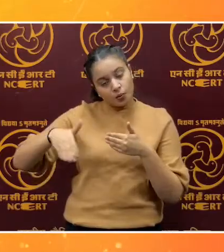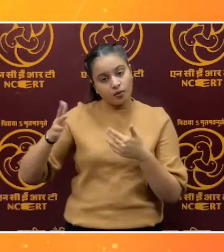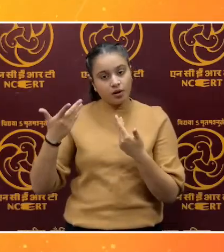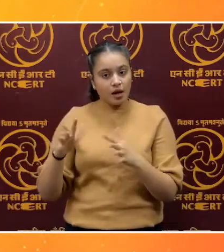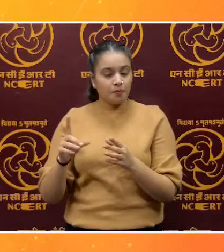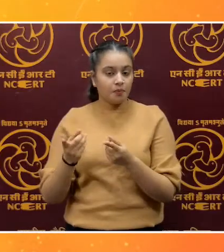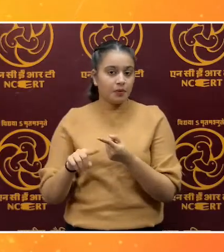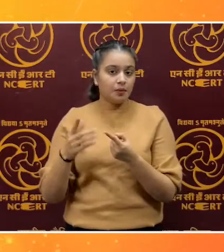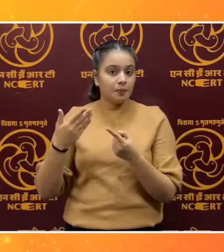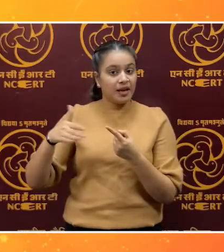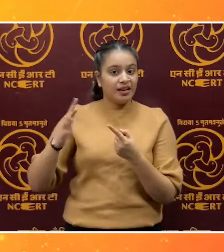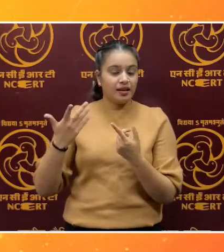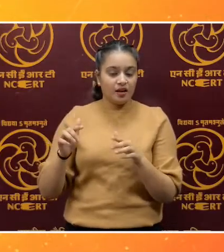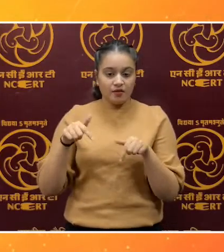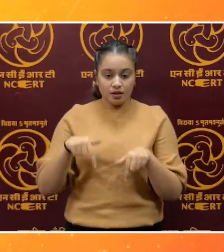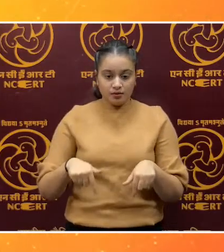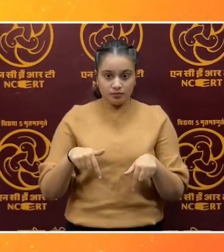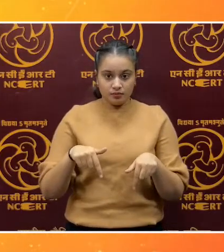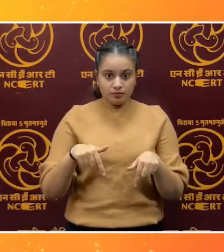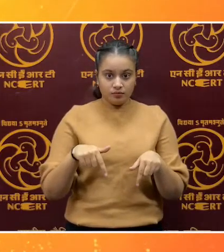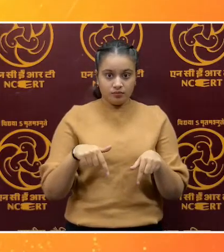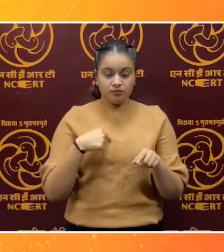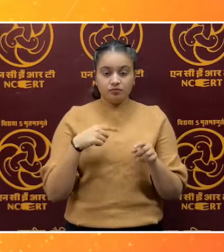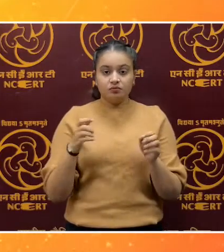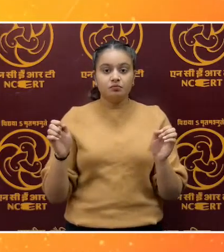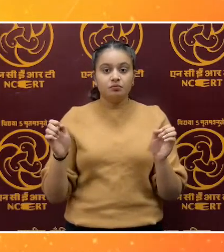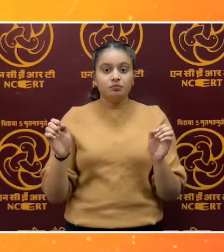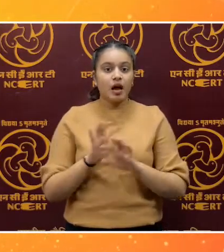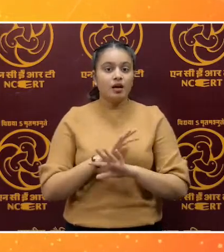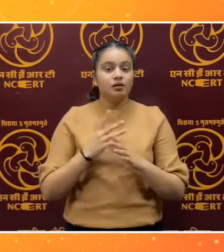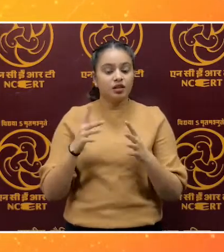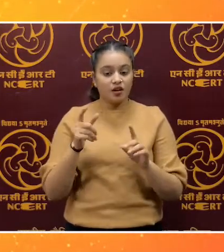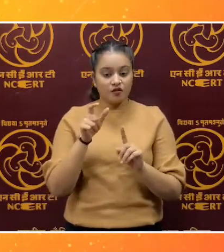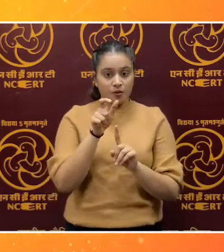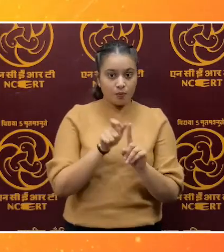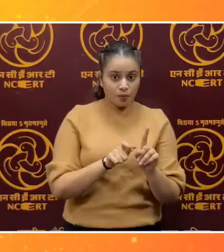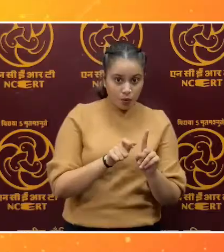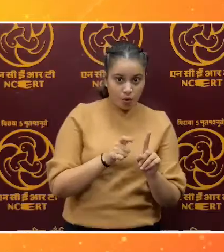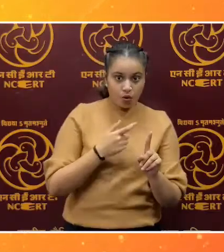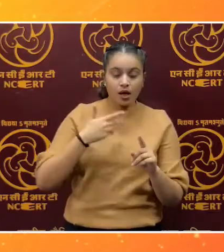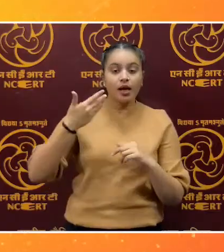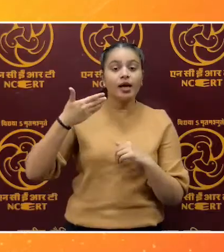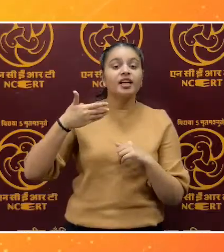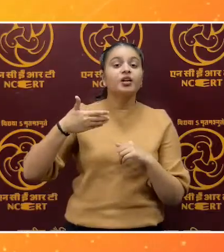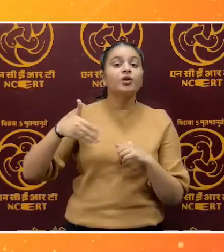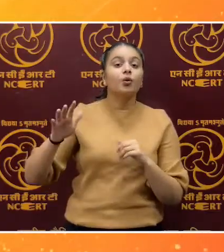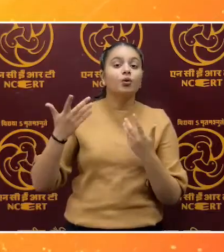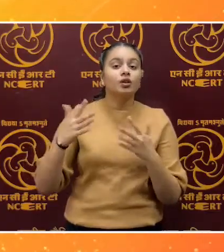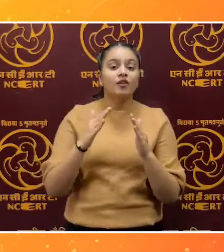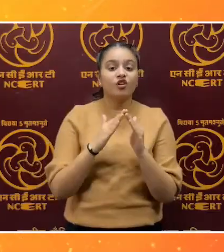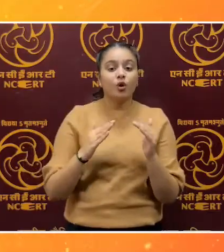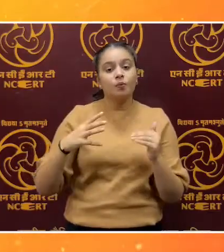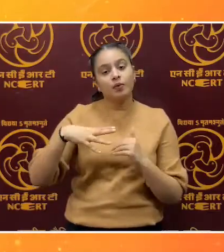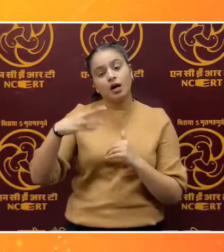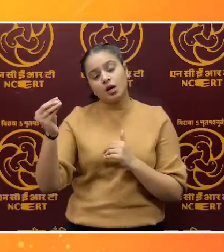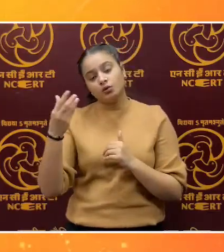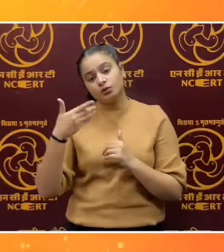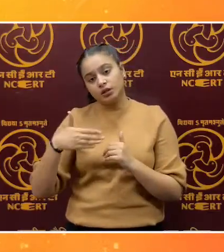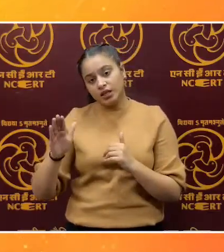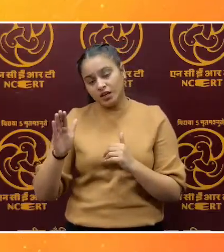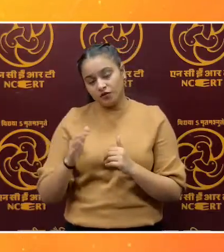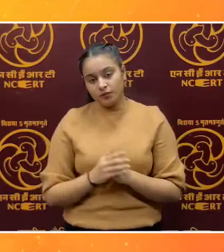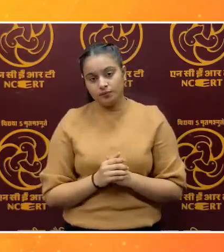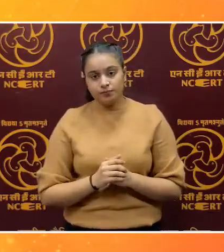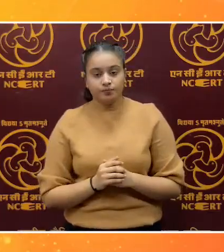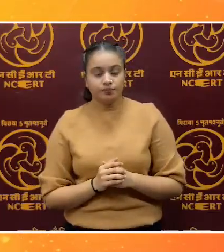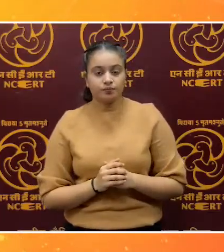happened. There is no one is disappeared. Like the boy went away from the house. Right? So he is